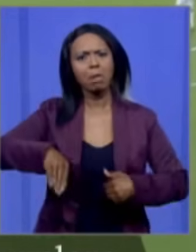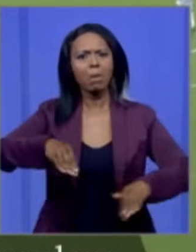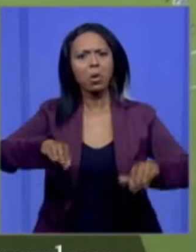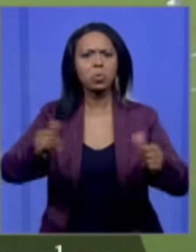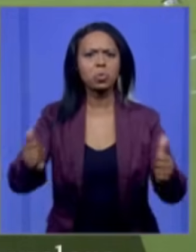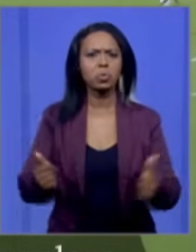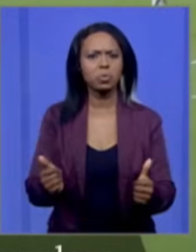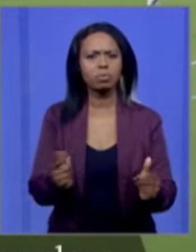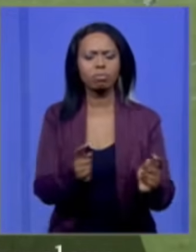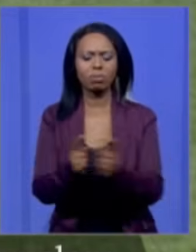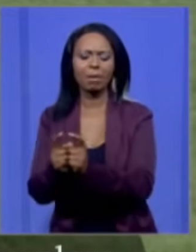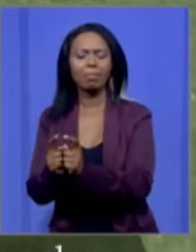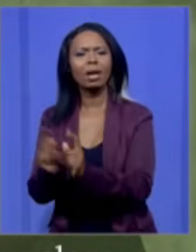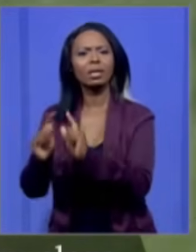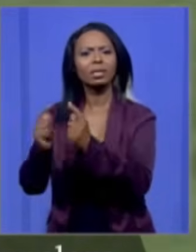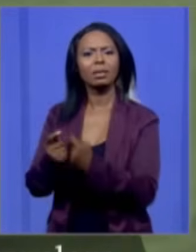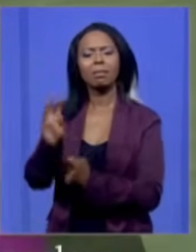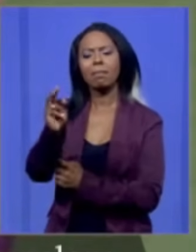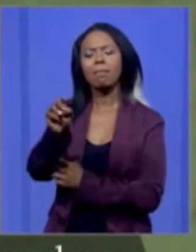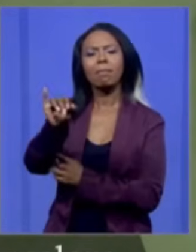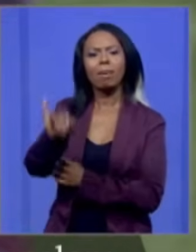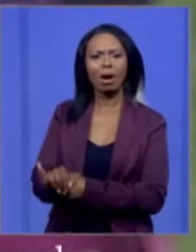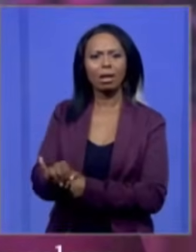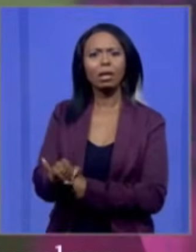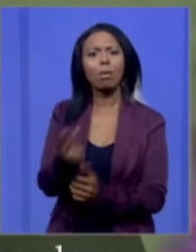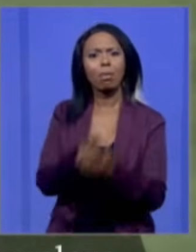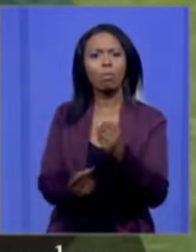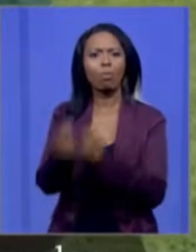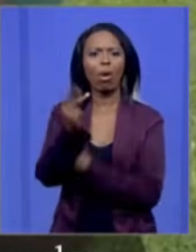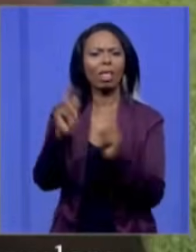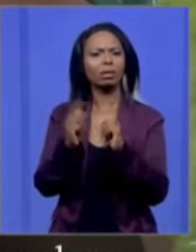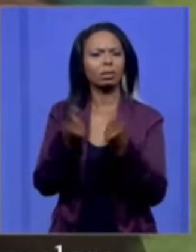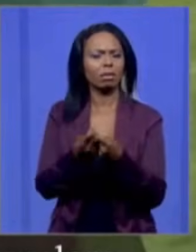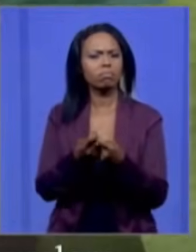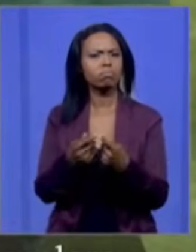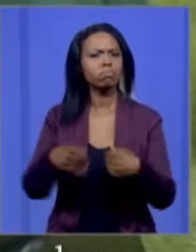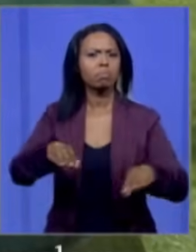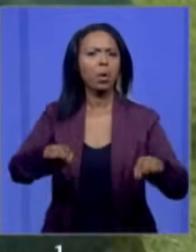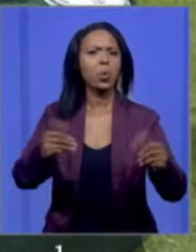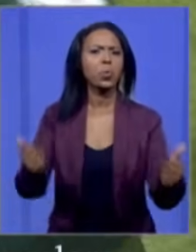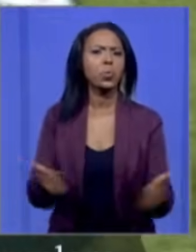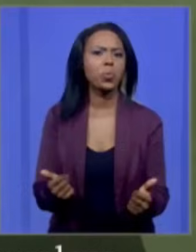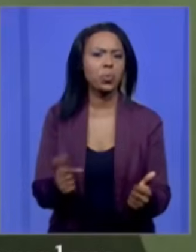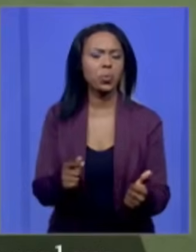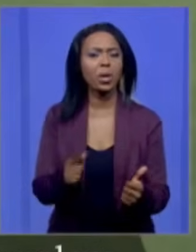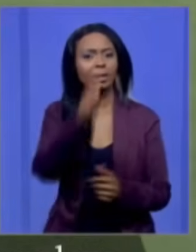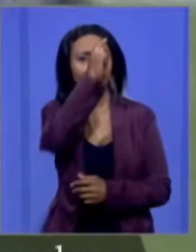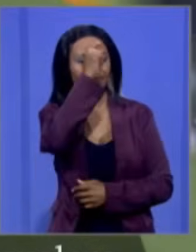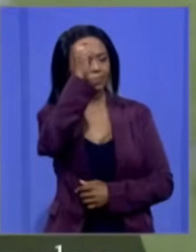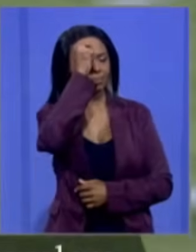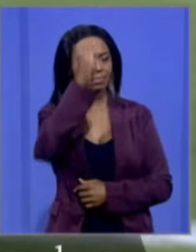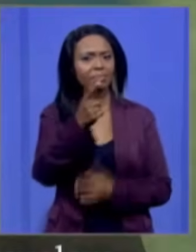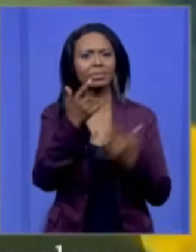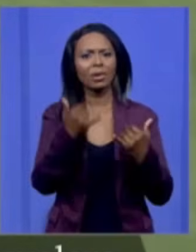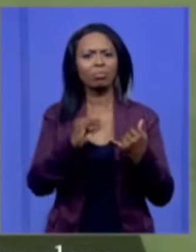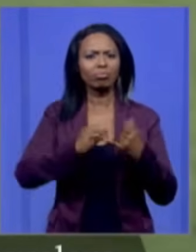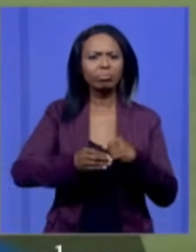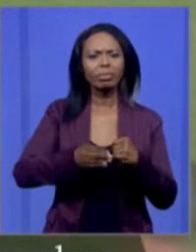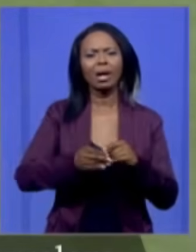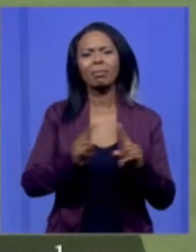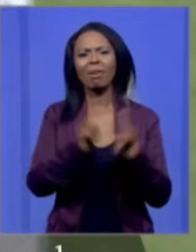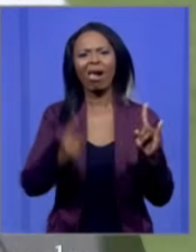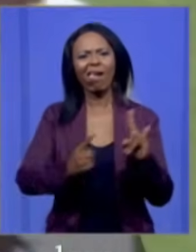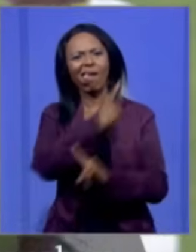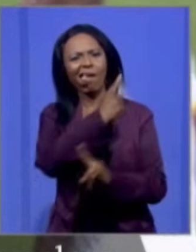Mali. Le ge ditlhopha ka bobedi di be di raloka gabotse karolong ya pele ya papadi. Bafana e ntšhitša ka ga tšhweni le go tlhola menyetla